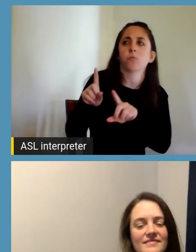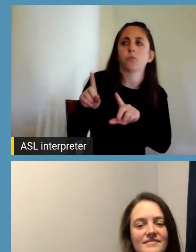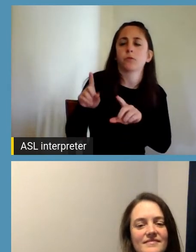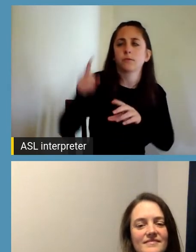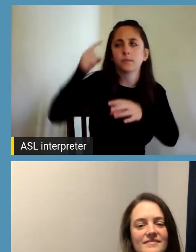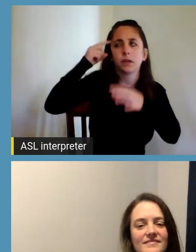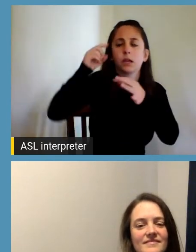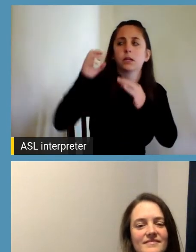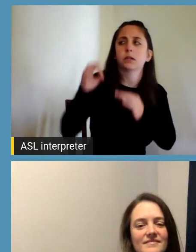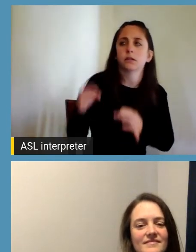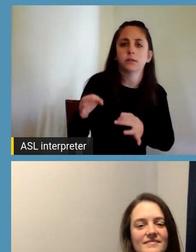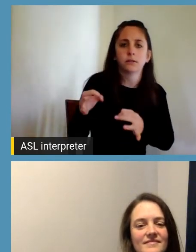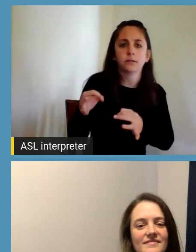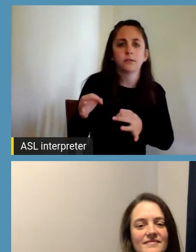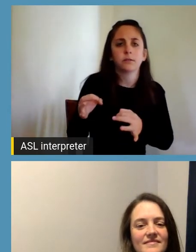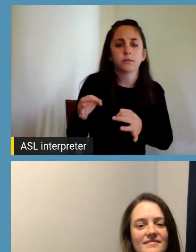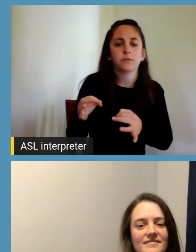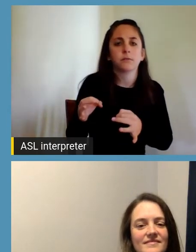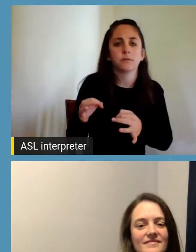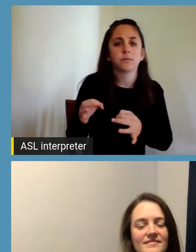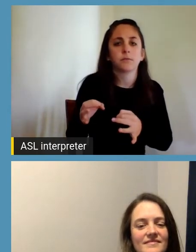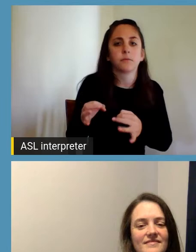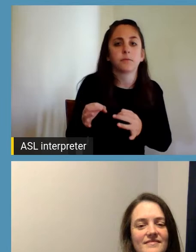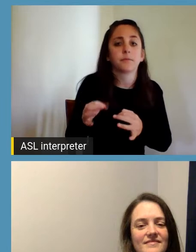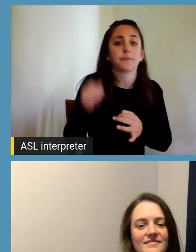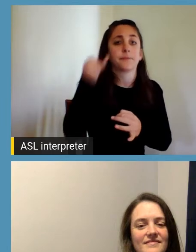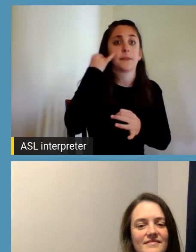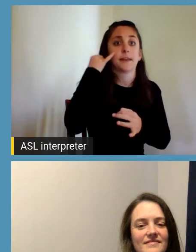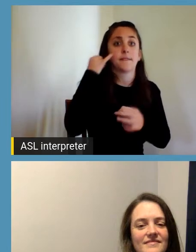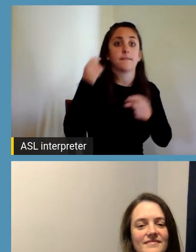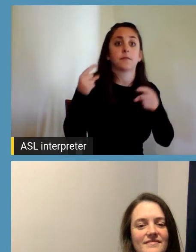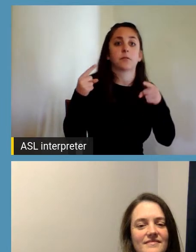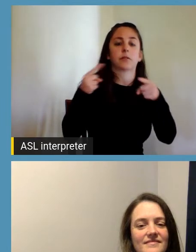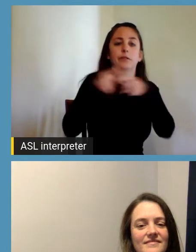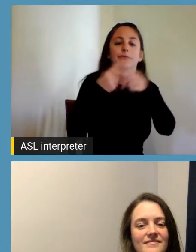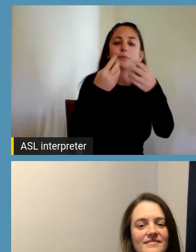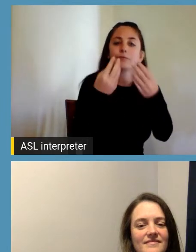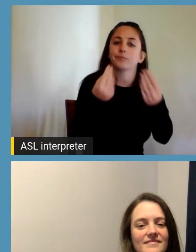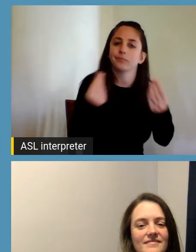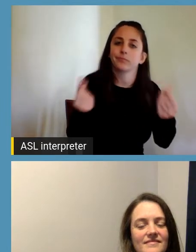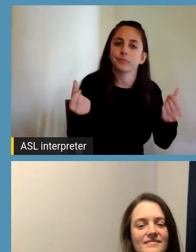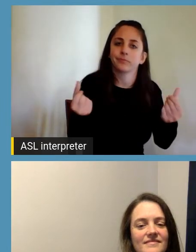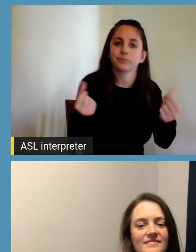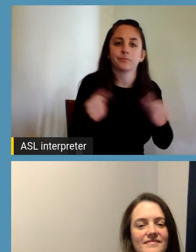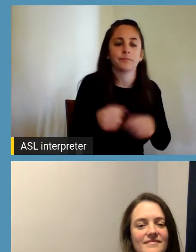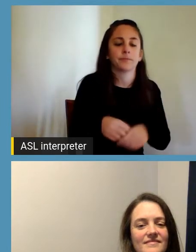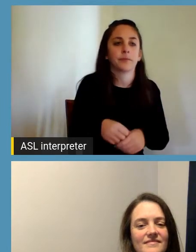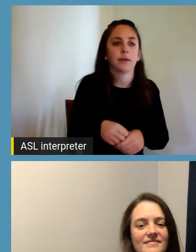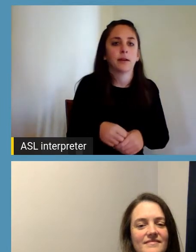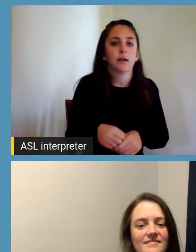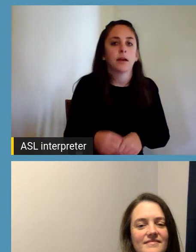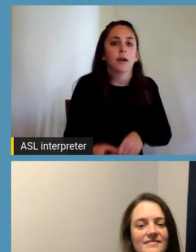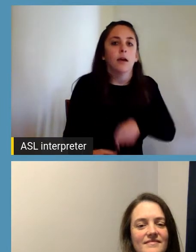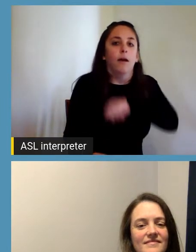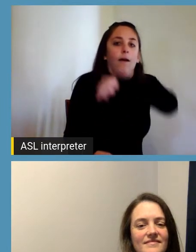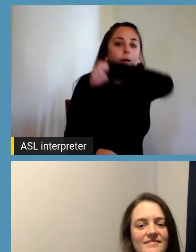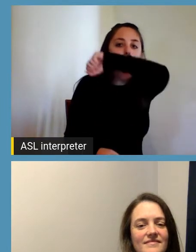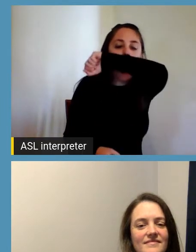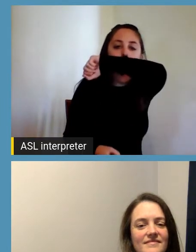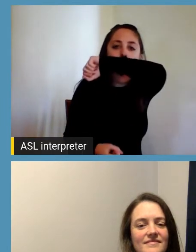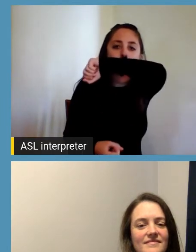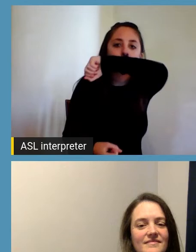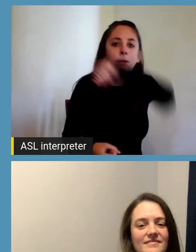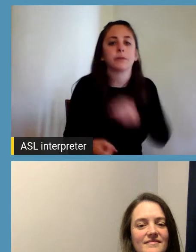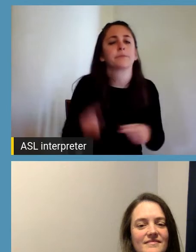and yeah, whenever there is conflict. So maybe you both don't agree, but just agree on what the